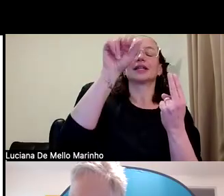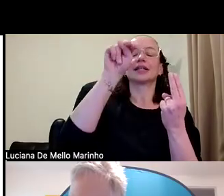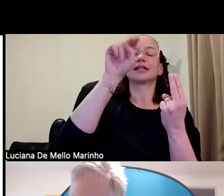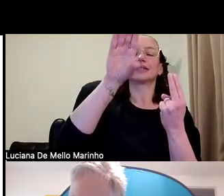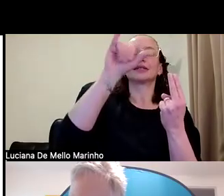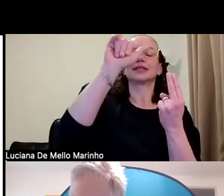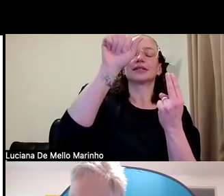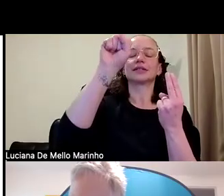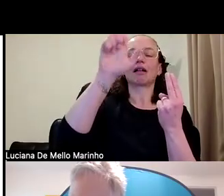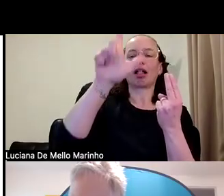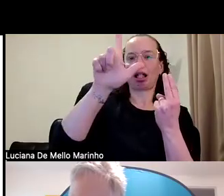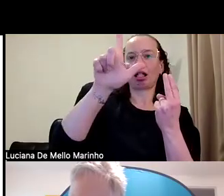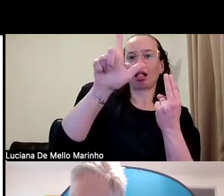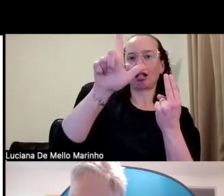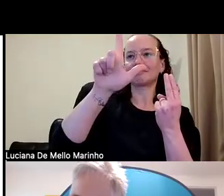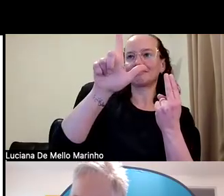my apologies.